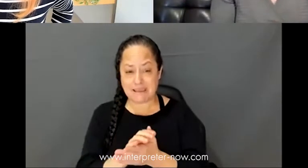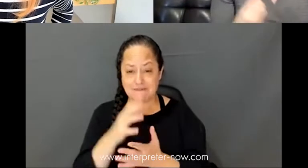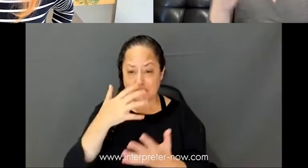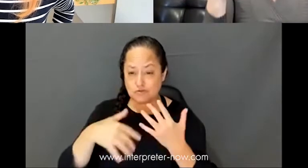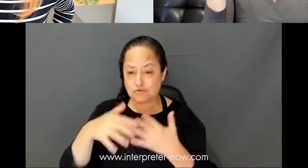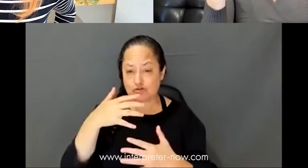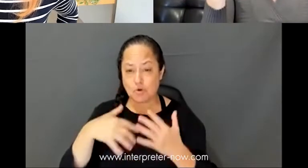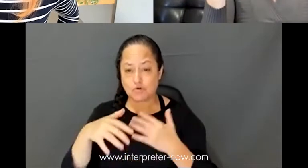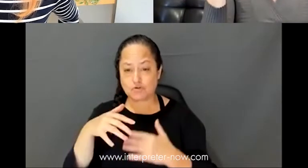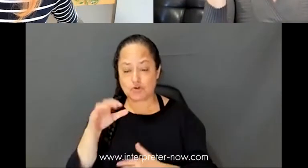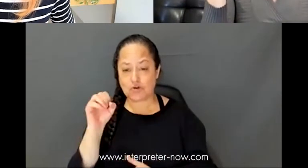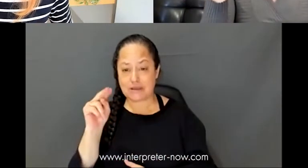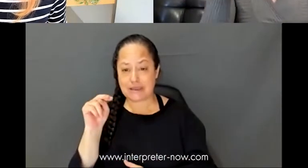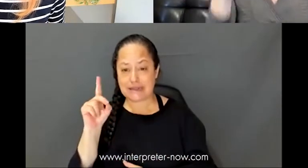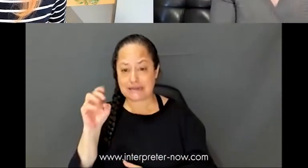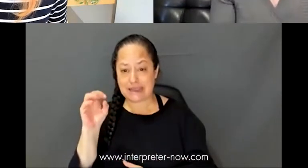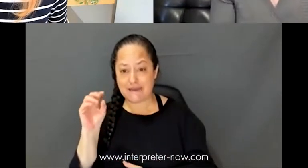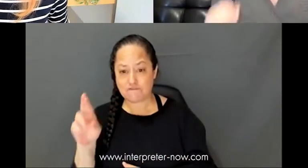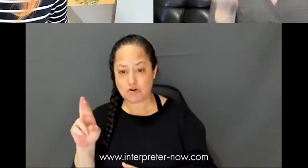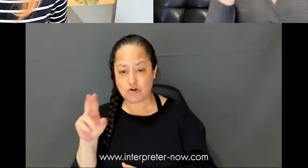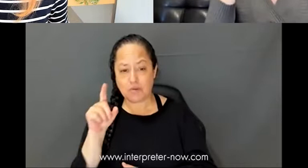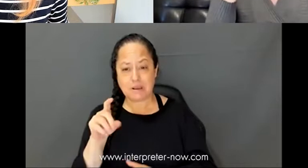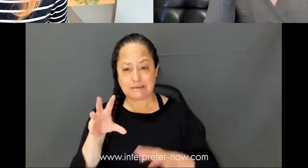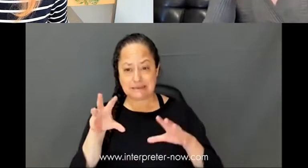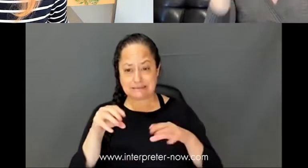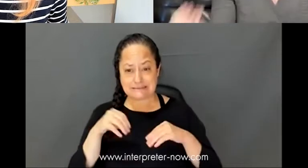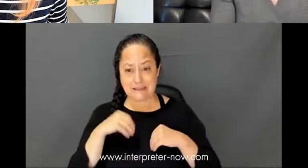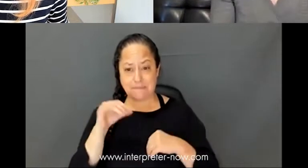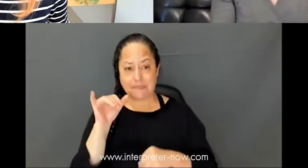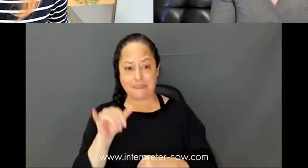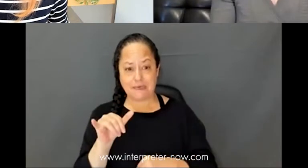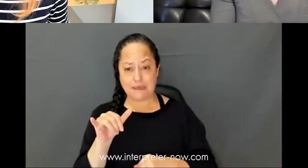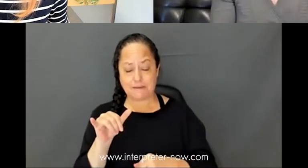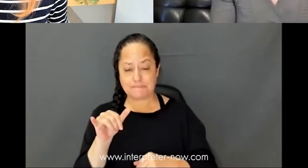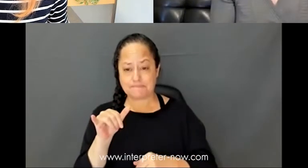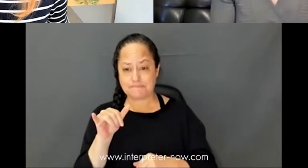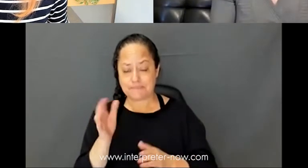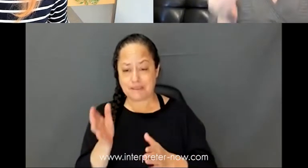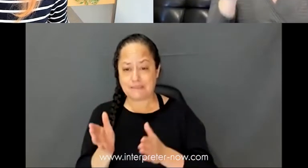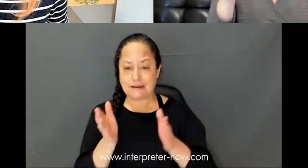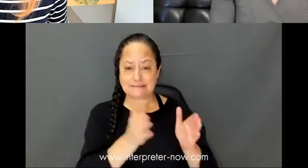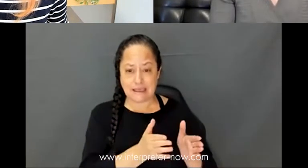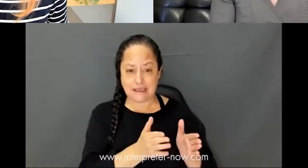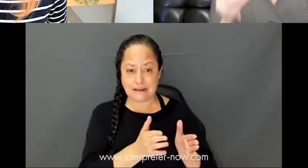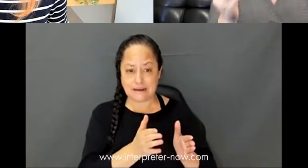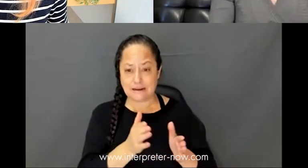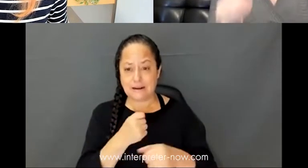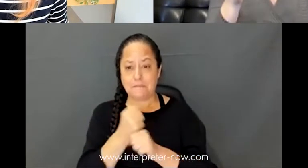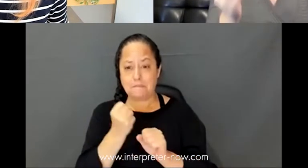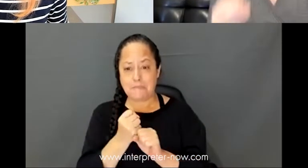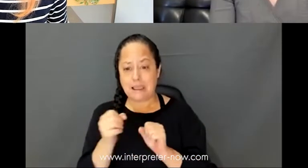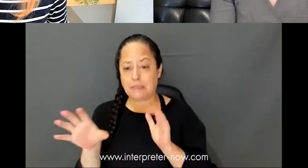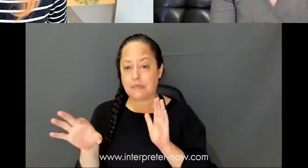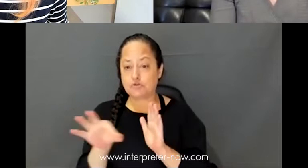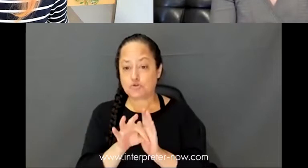endeavor. And we need to accept that and then set it aside and simply make the choice in the moment